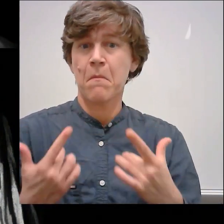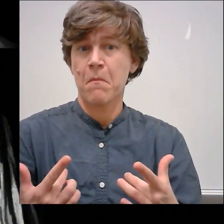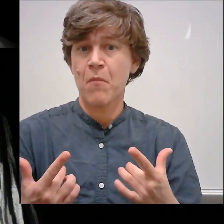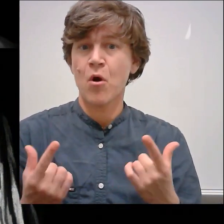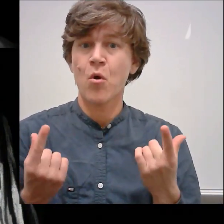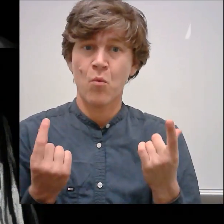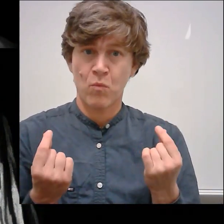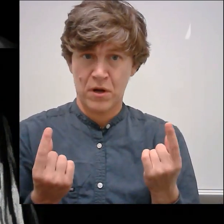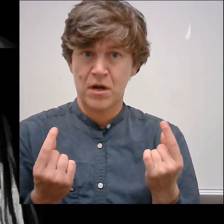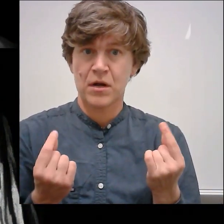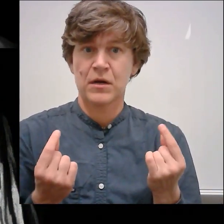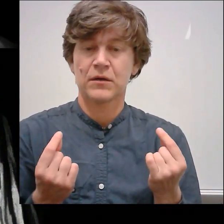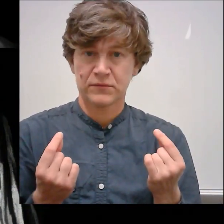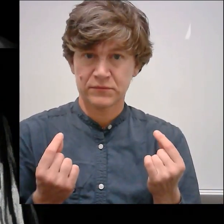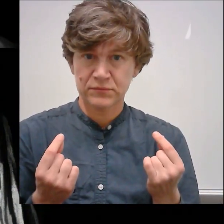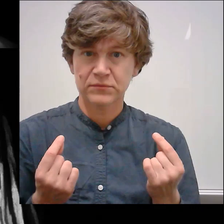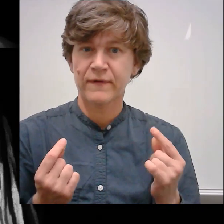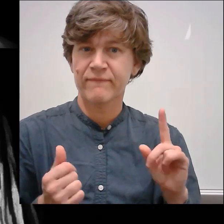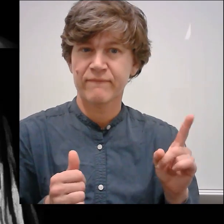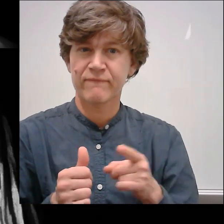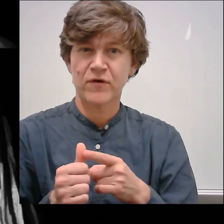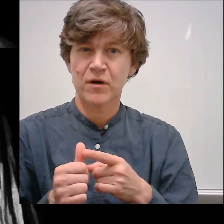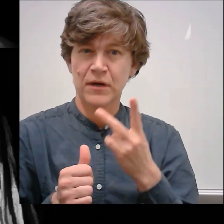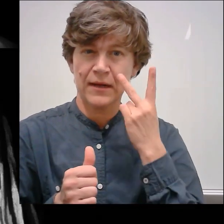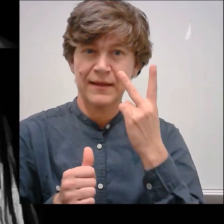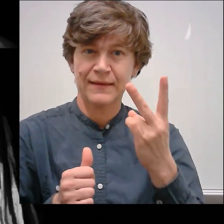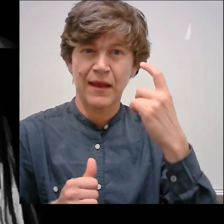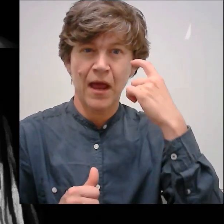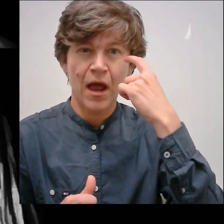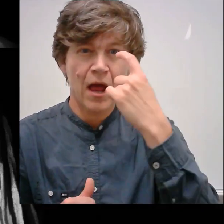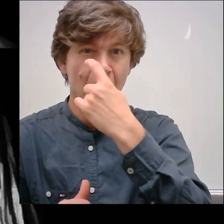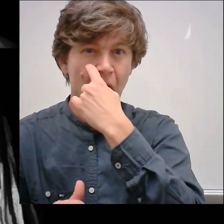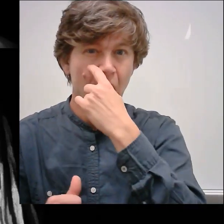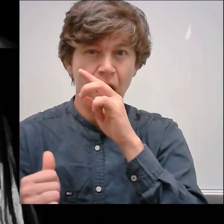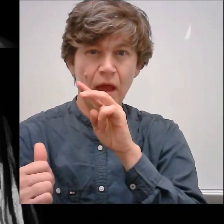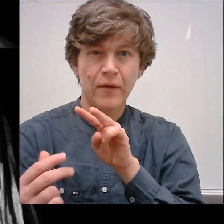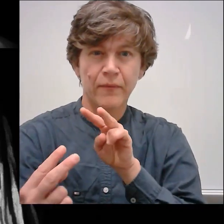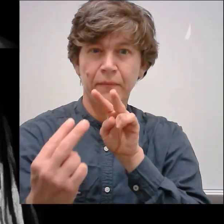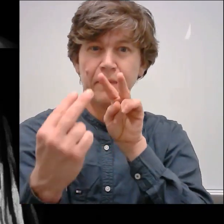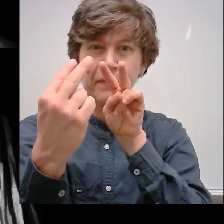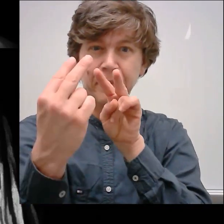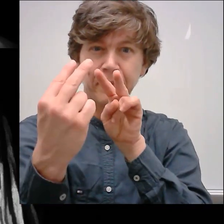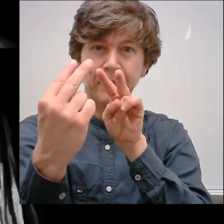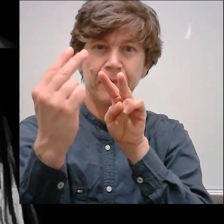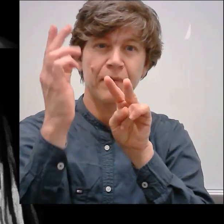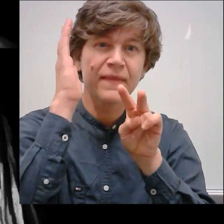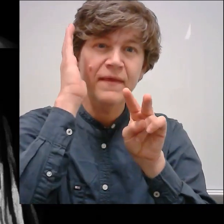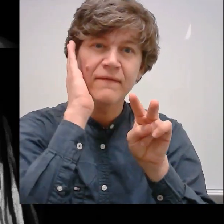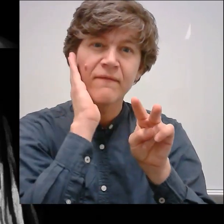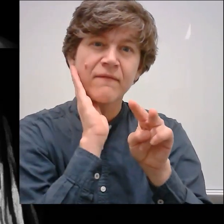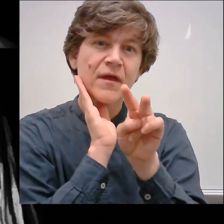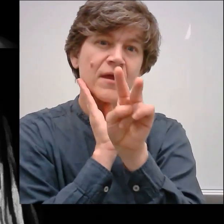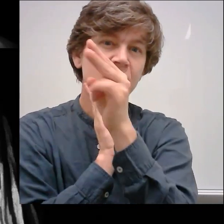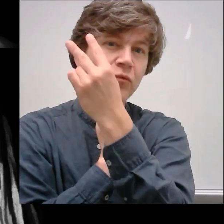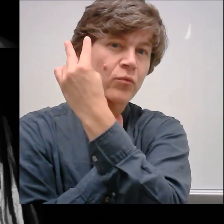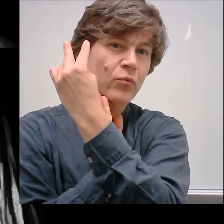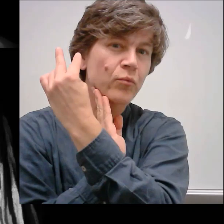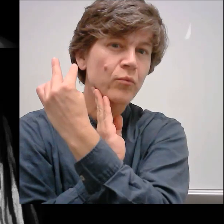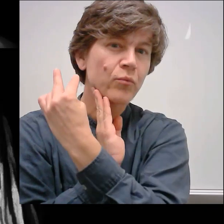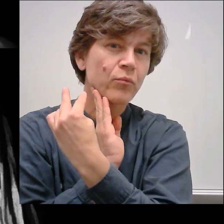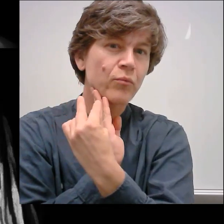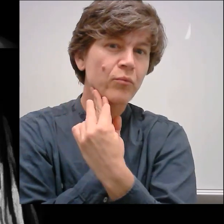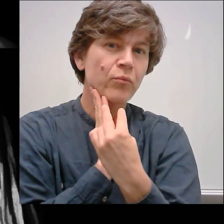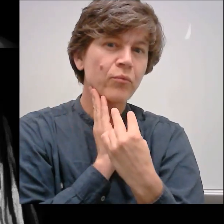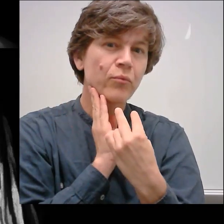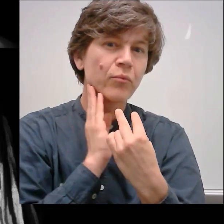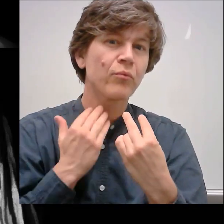seems clear that Vermeer wanted us to look first at the eyes, then down the contour of the face, then on the T